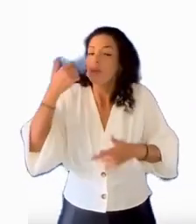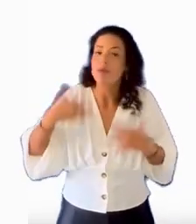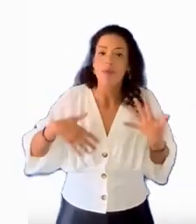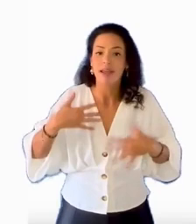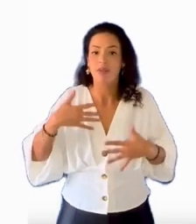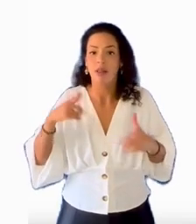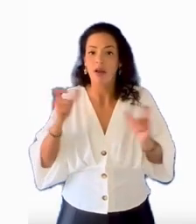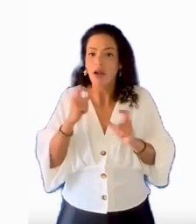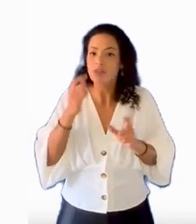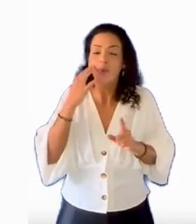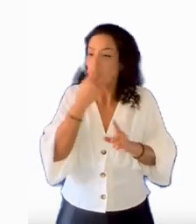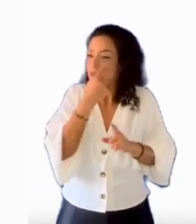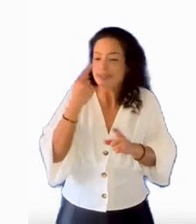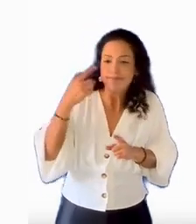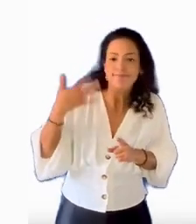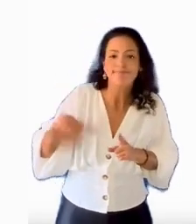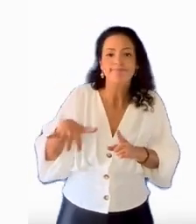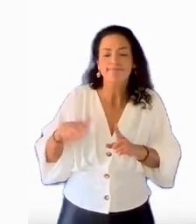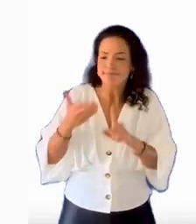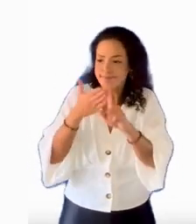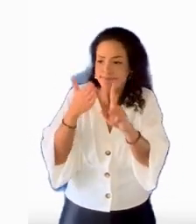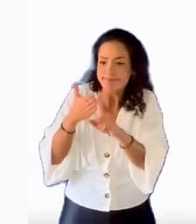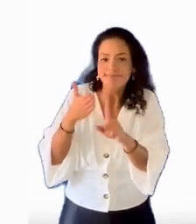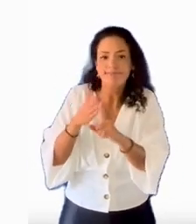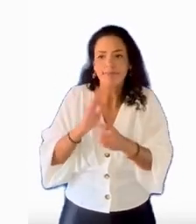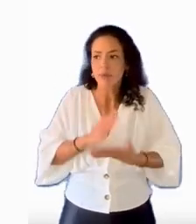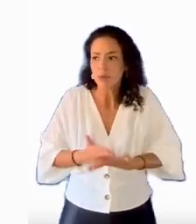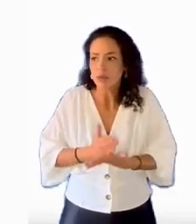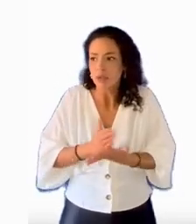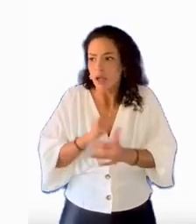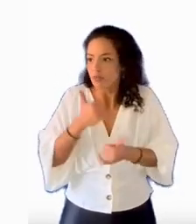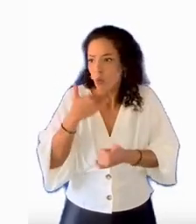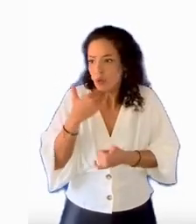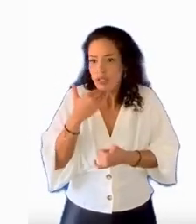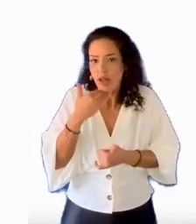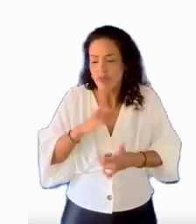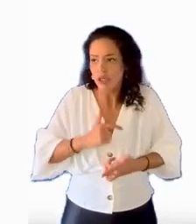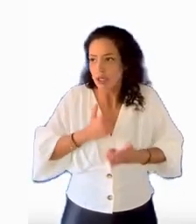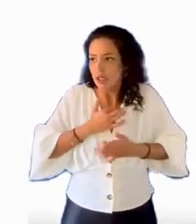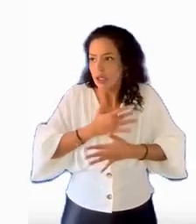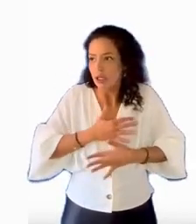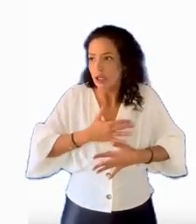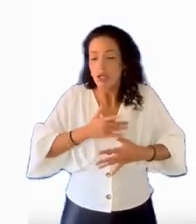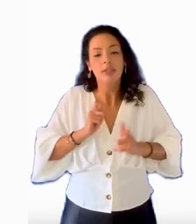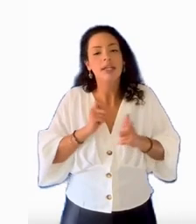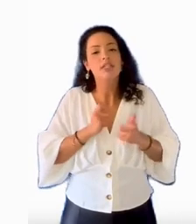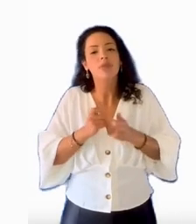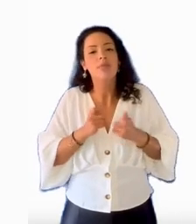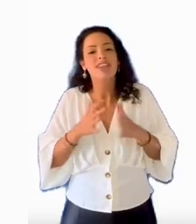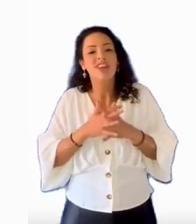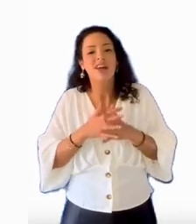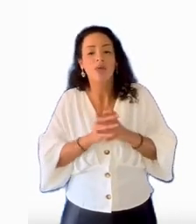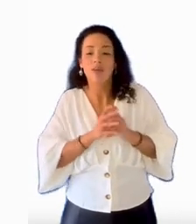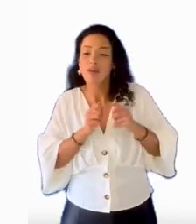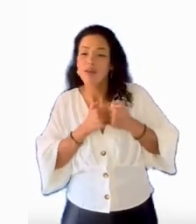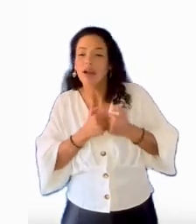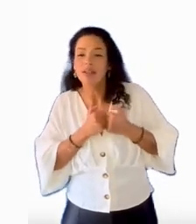uncomfortable, and feelings of inadequacy and uncertainty will likely rise to the surface and need to be managed with kindness and